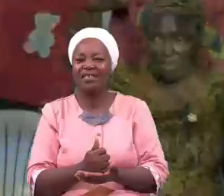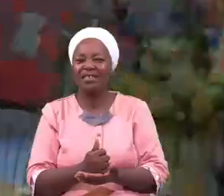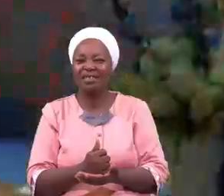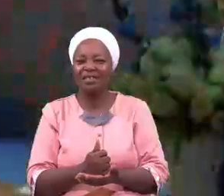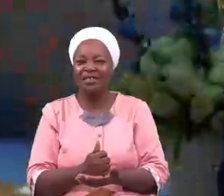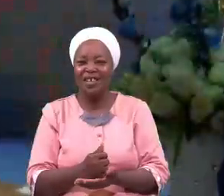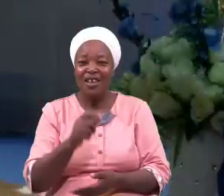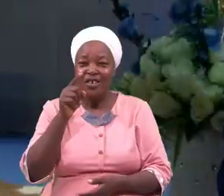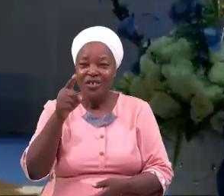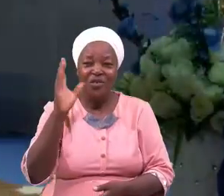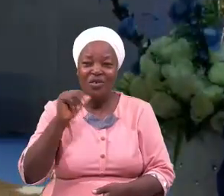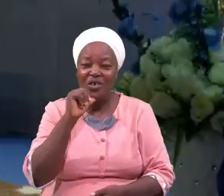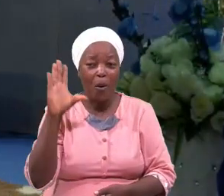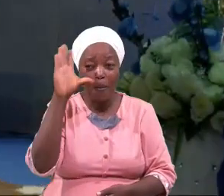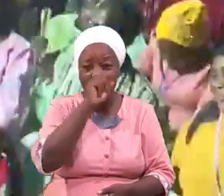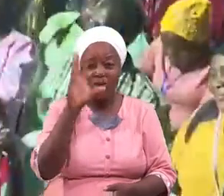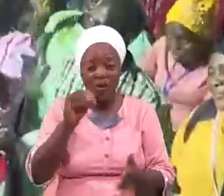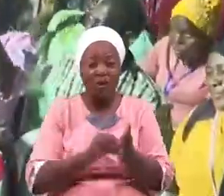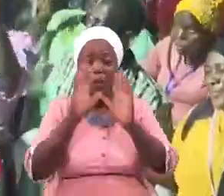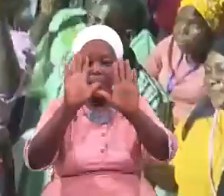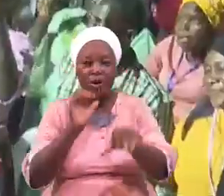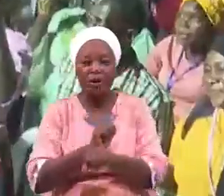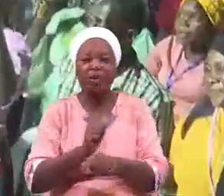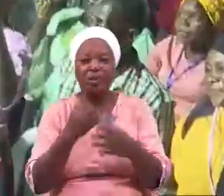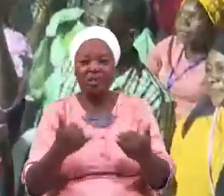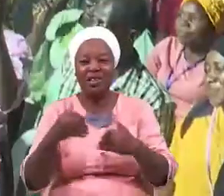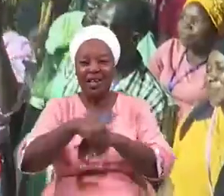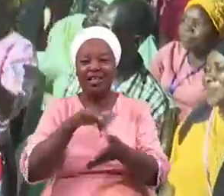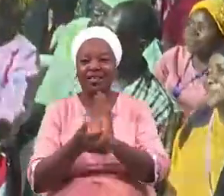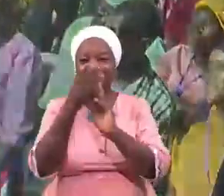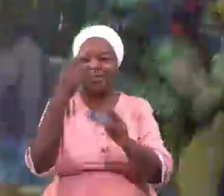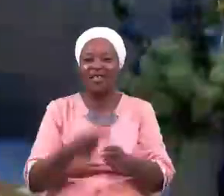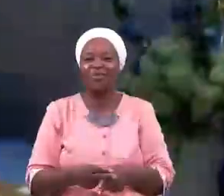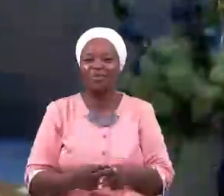You will not miss your miracle tonight.